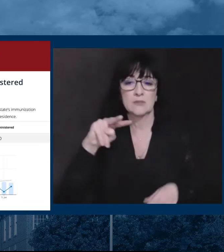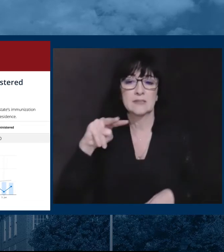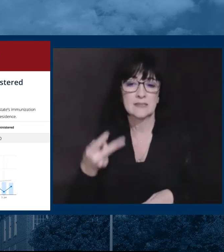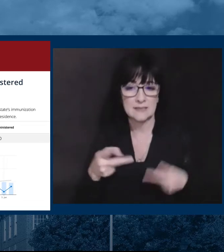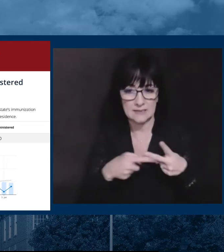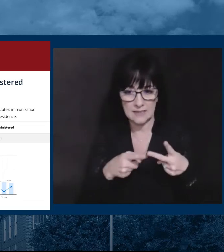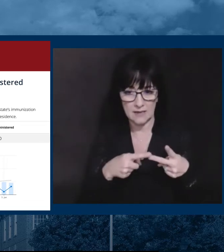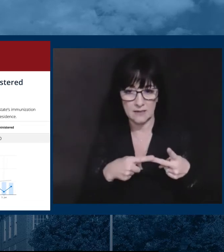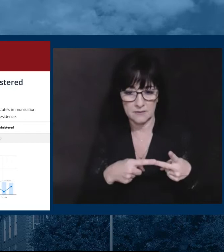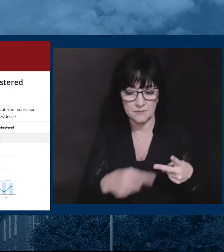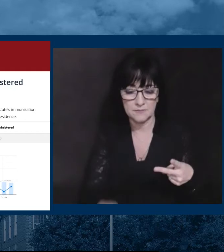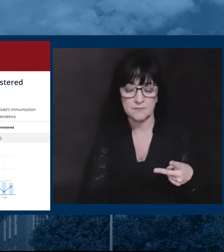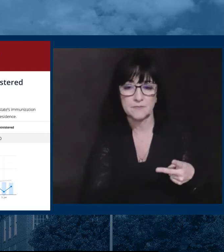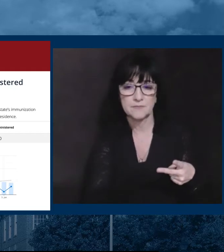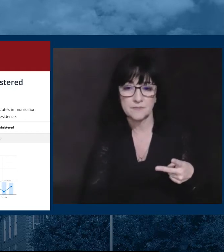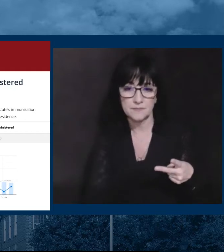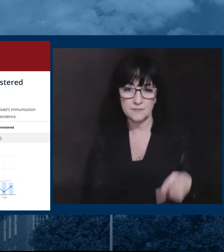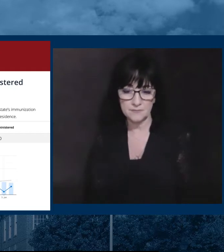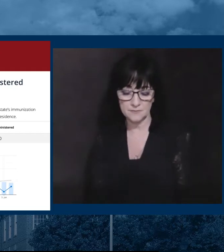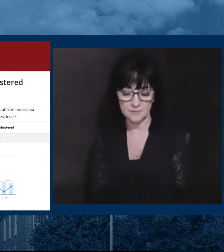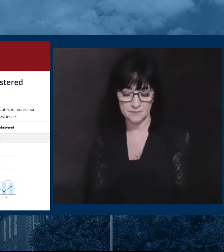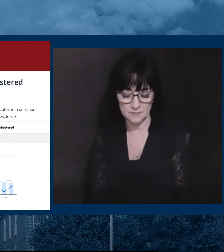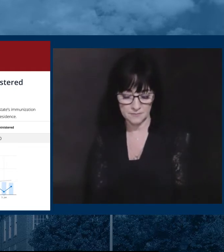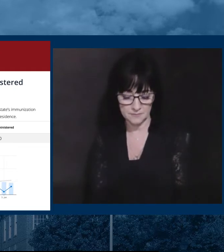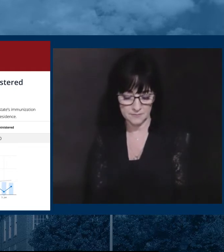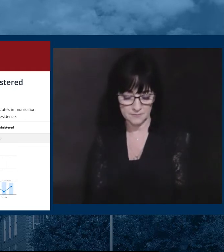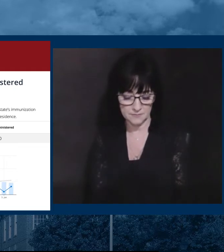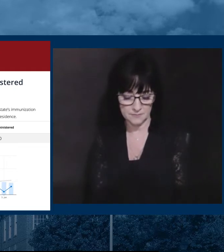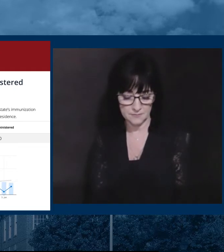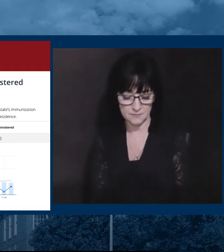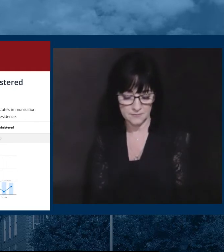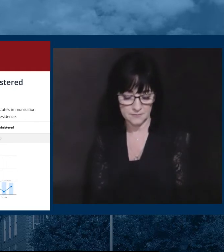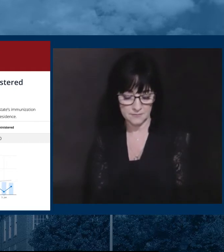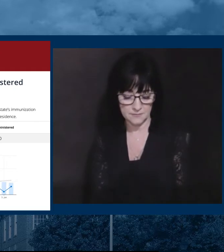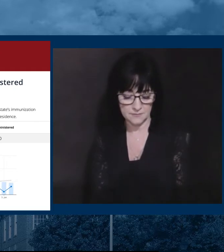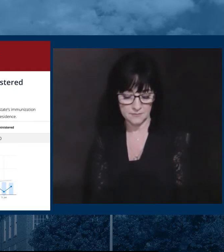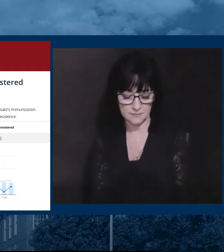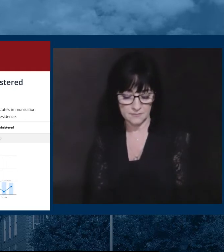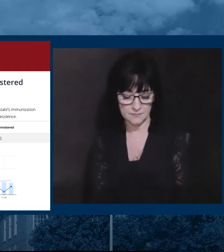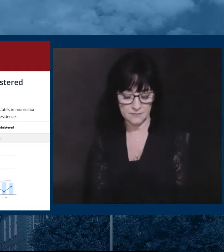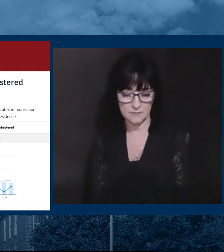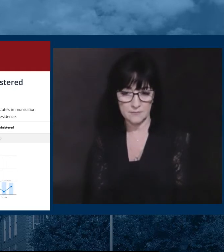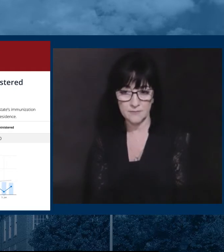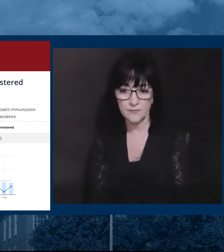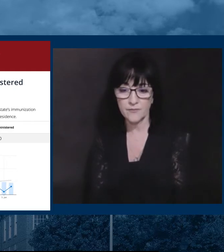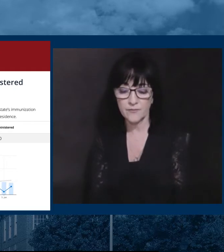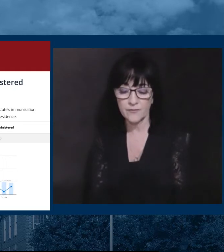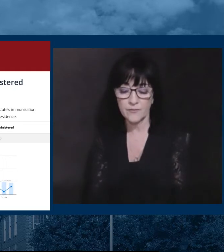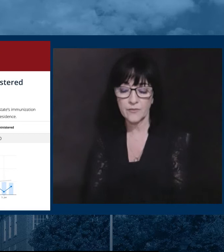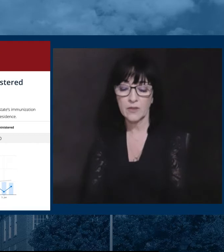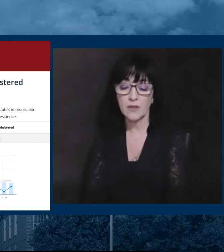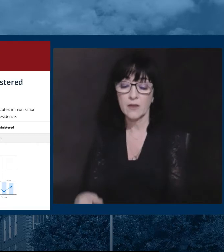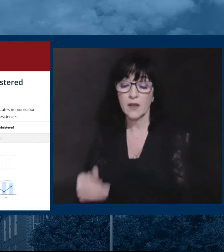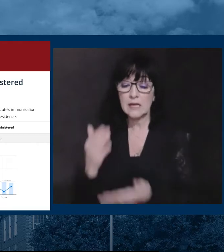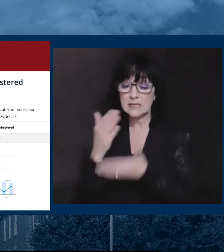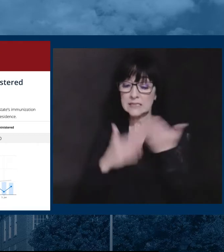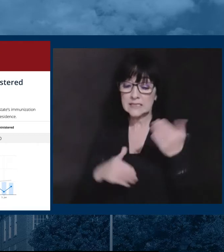also have about 10,000 doses in the DPH warehouse. Over half of those are going to be administered through